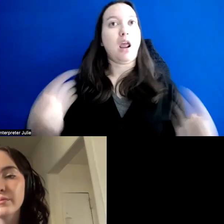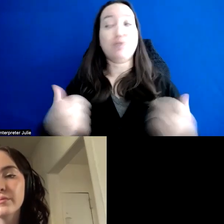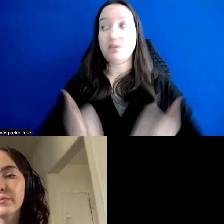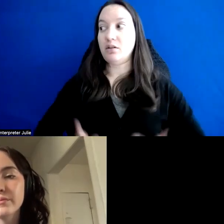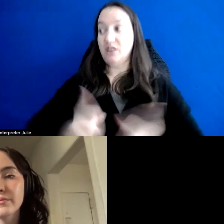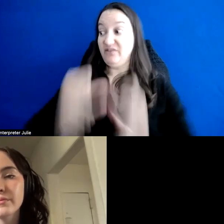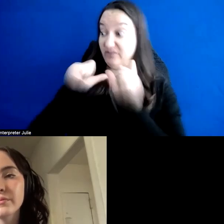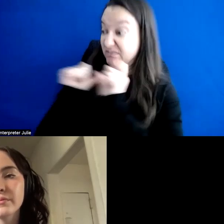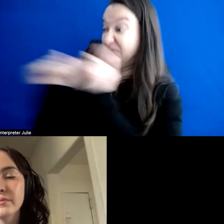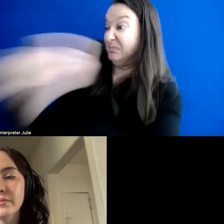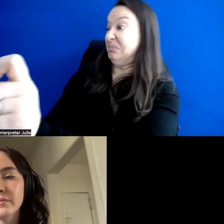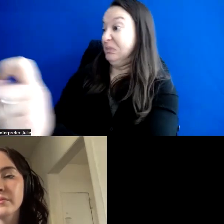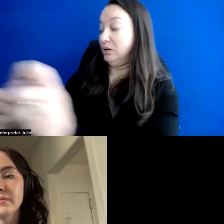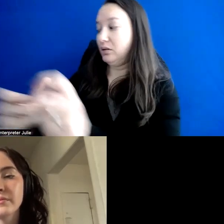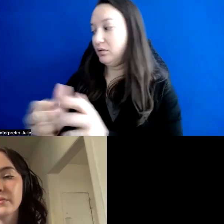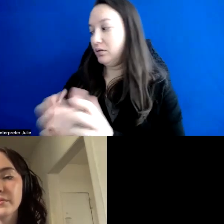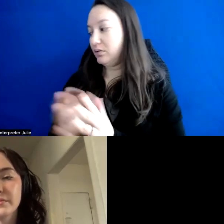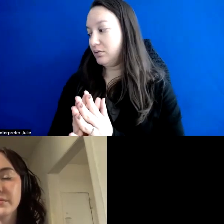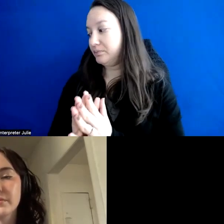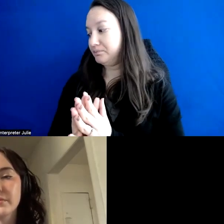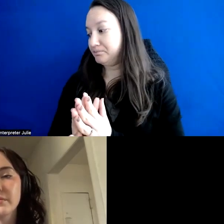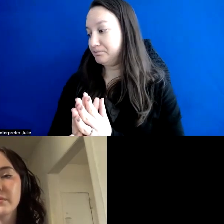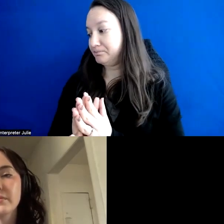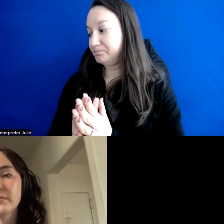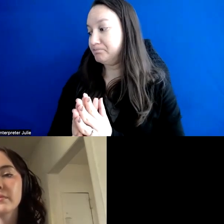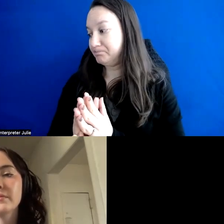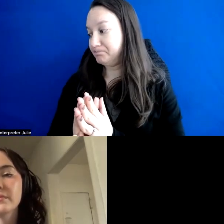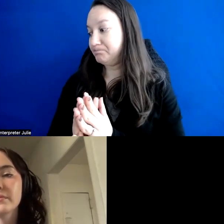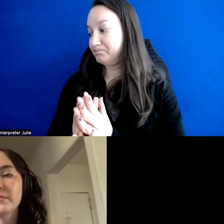expectancy, on on